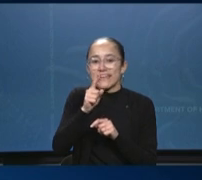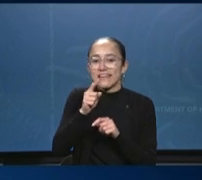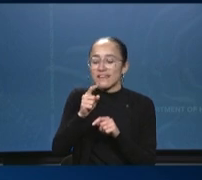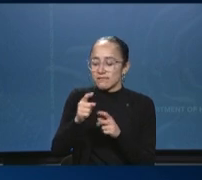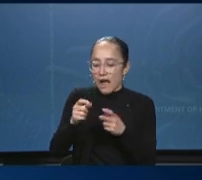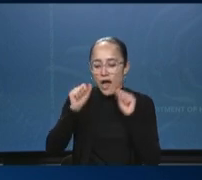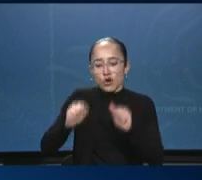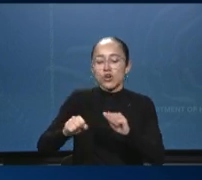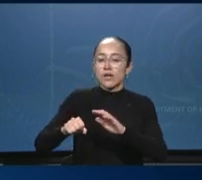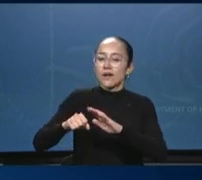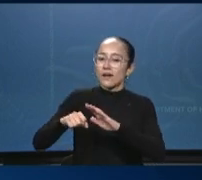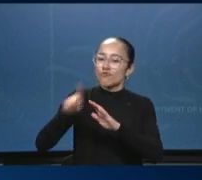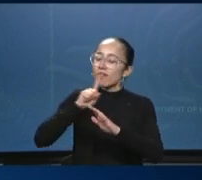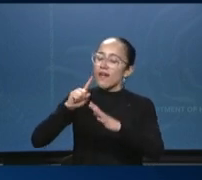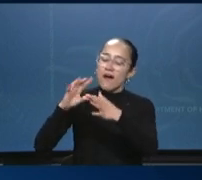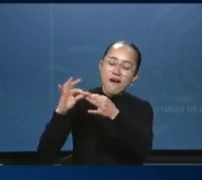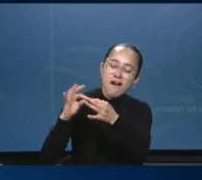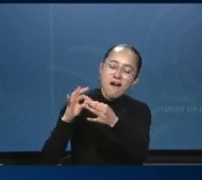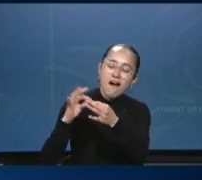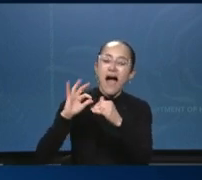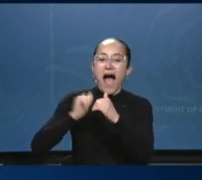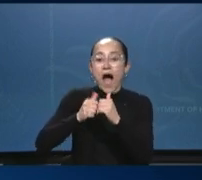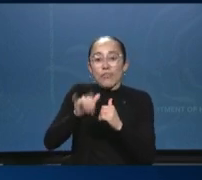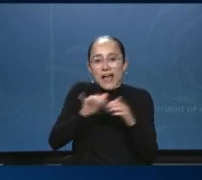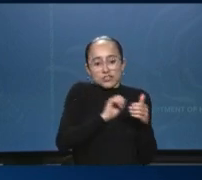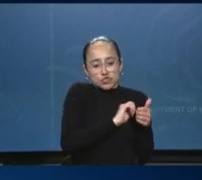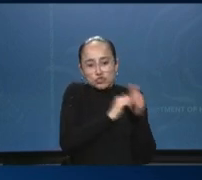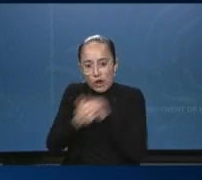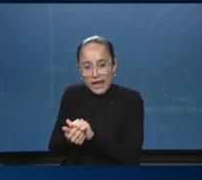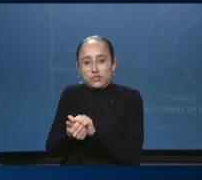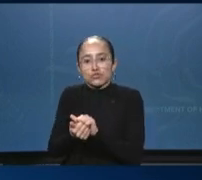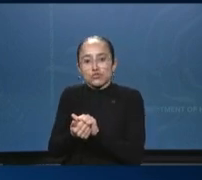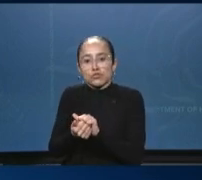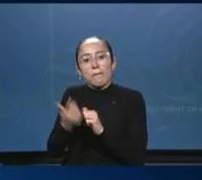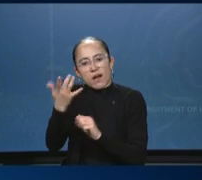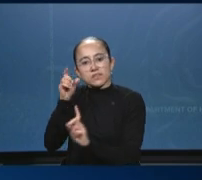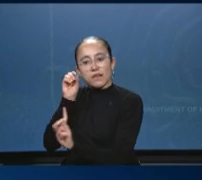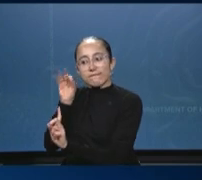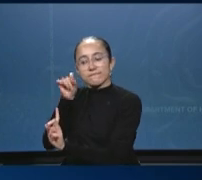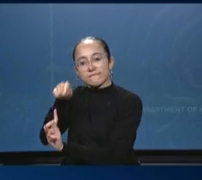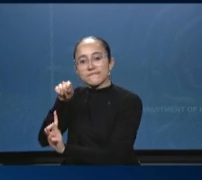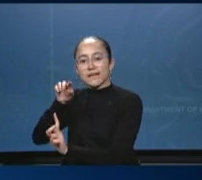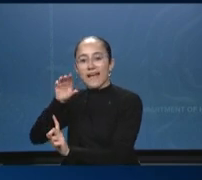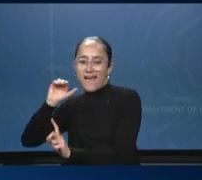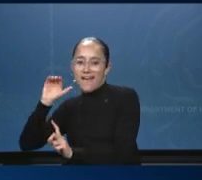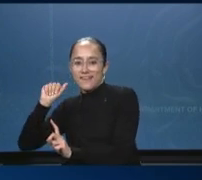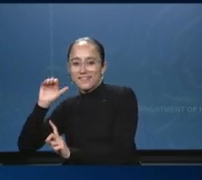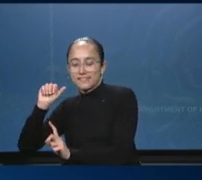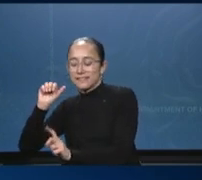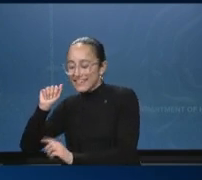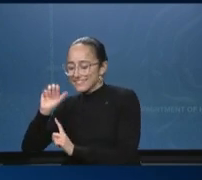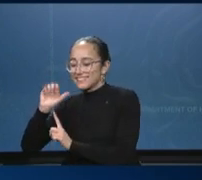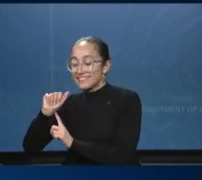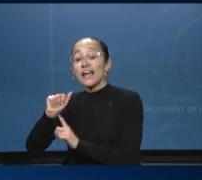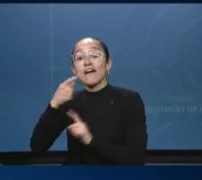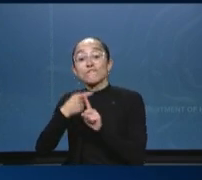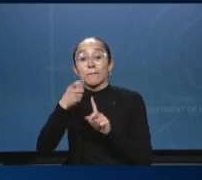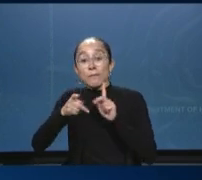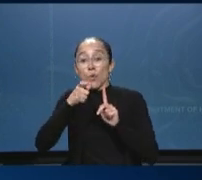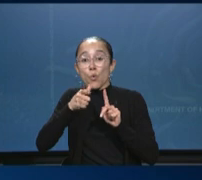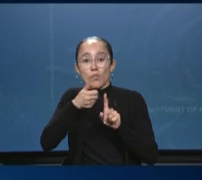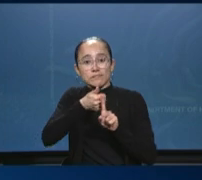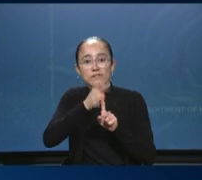the fundamental paradigm shift that came with the Affordable Care Act of low and very low income